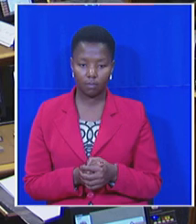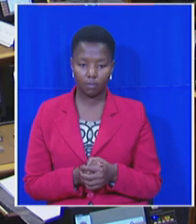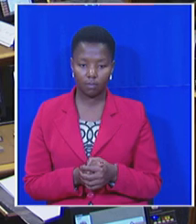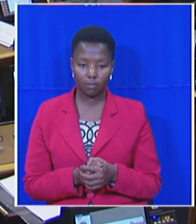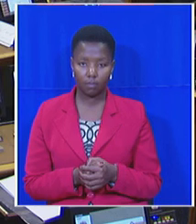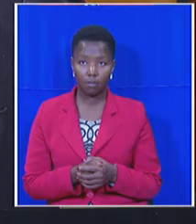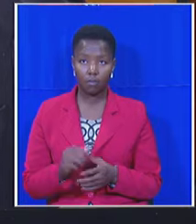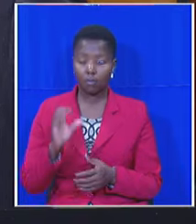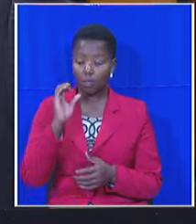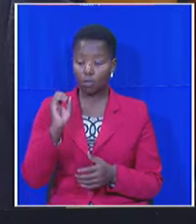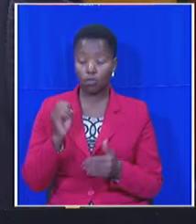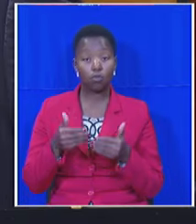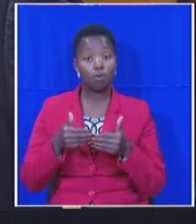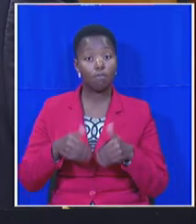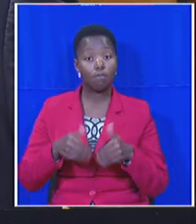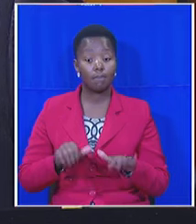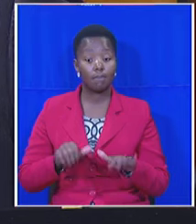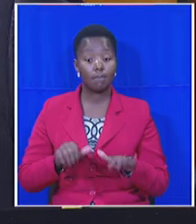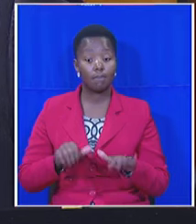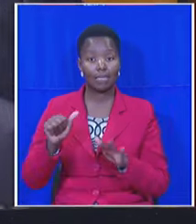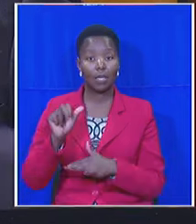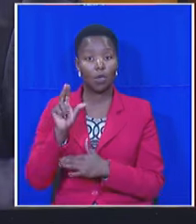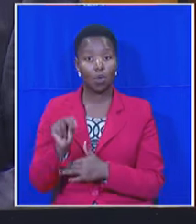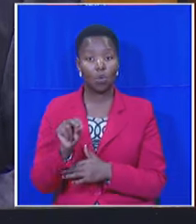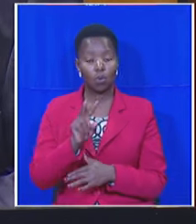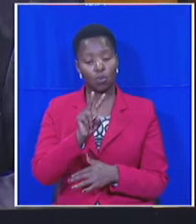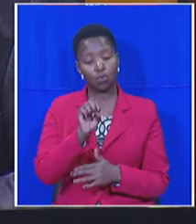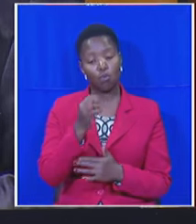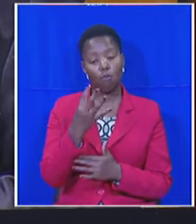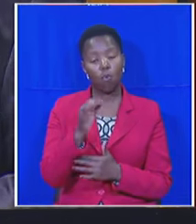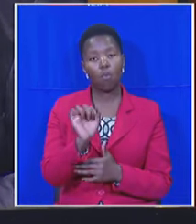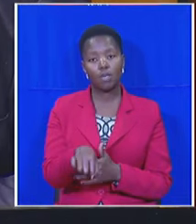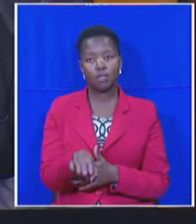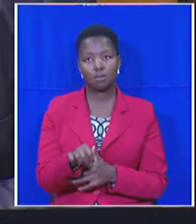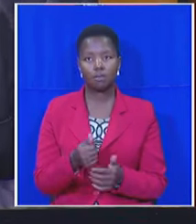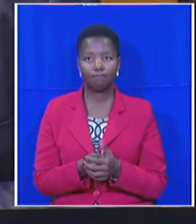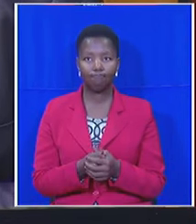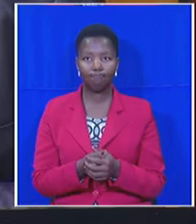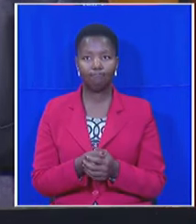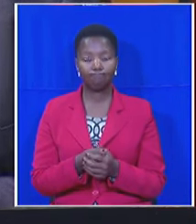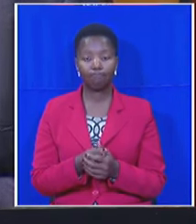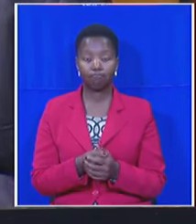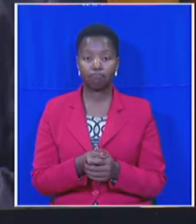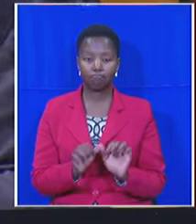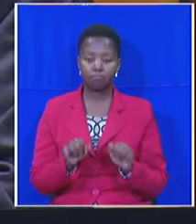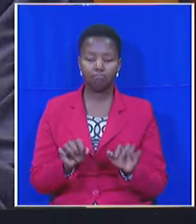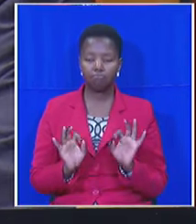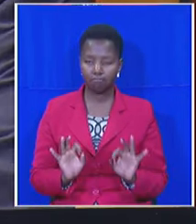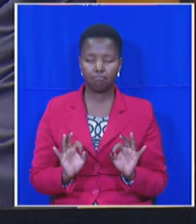0 abstentions, 66 noes, 204 yes. The vote is therefore agreed to.